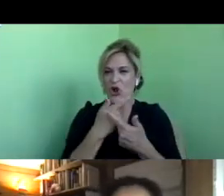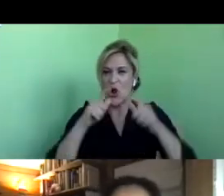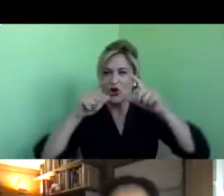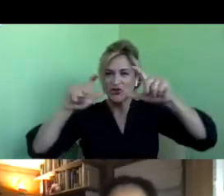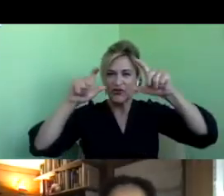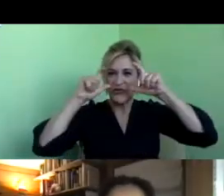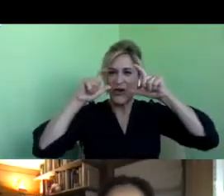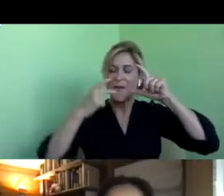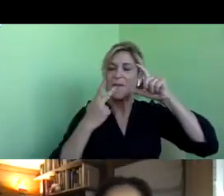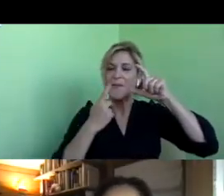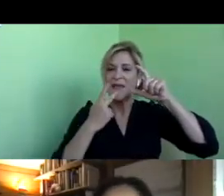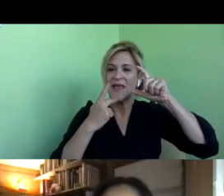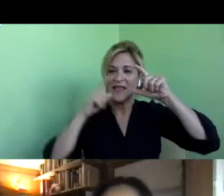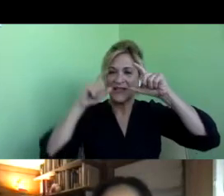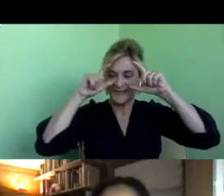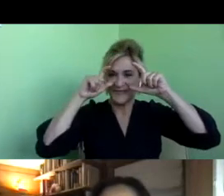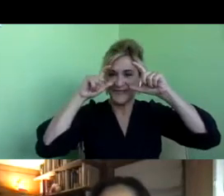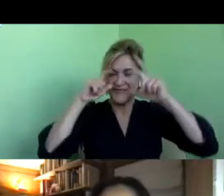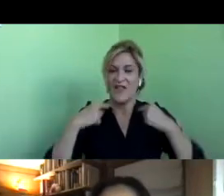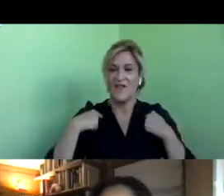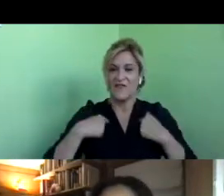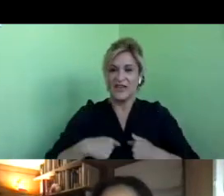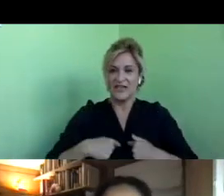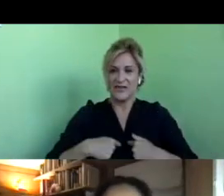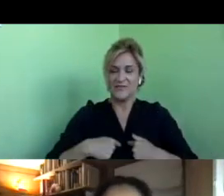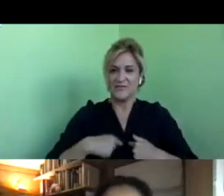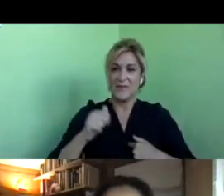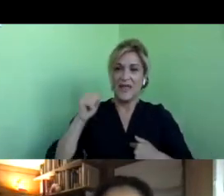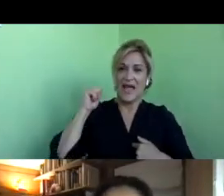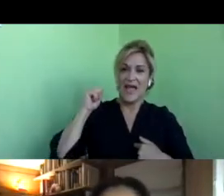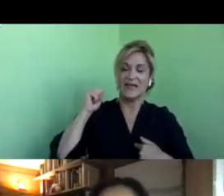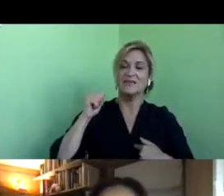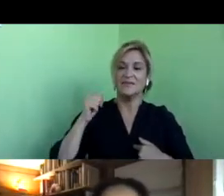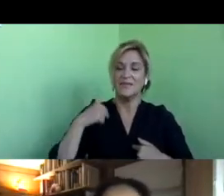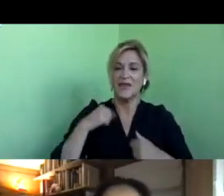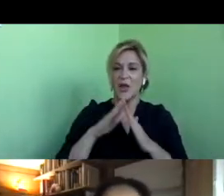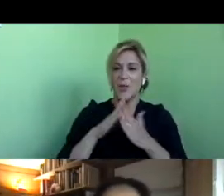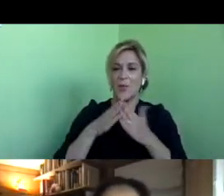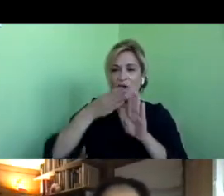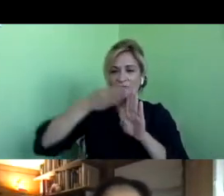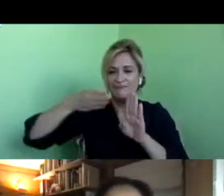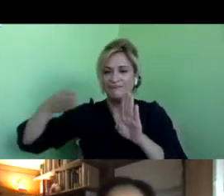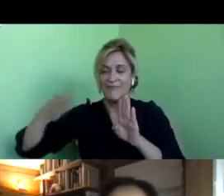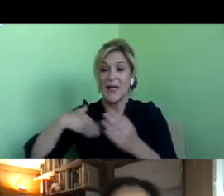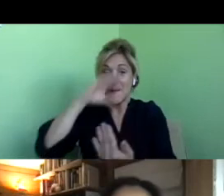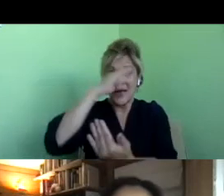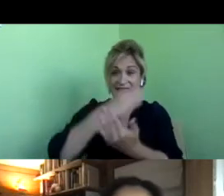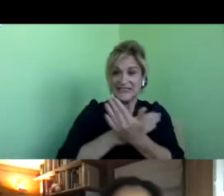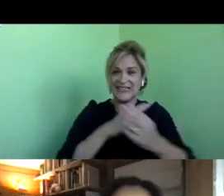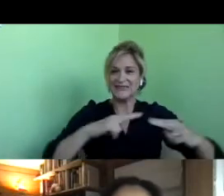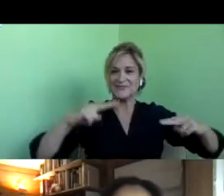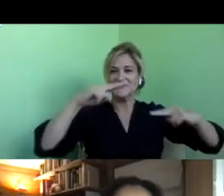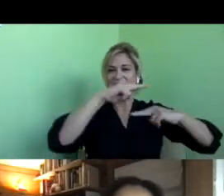a black V-neck top, and behind me is a bookcase and my son's bunk bed. I am coming to you from the unceded territory